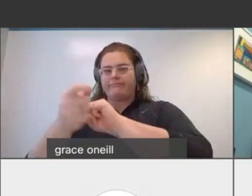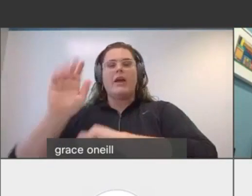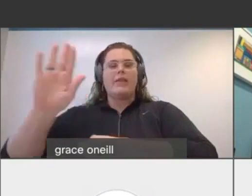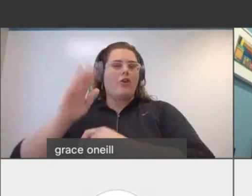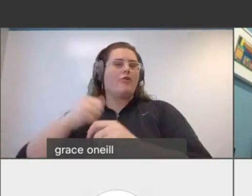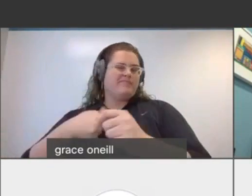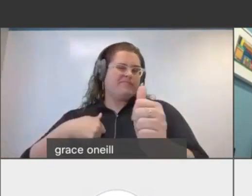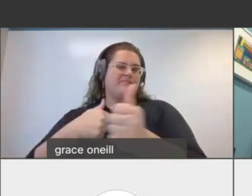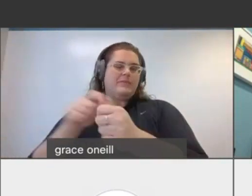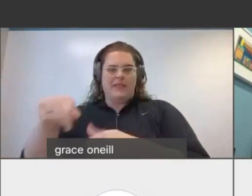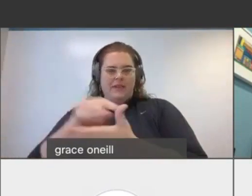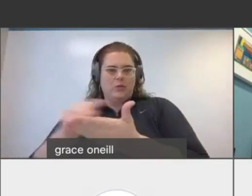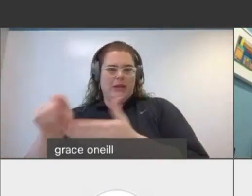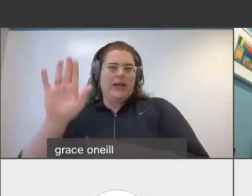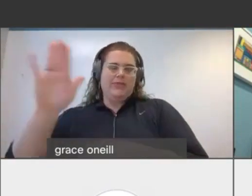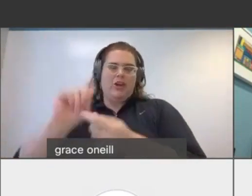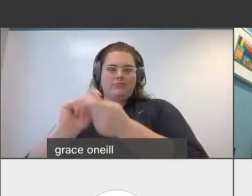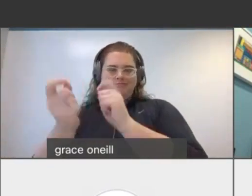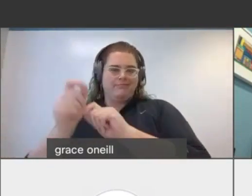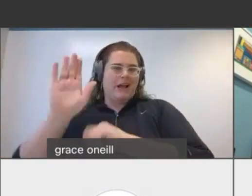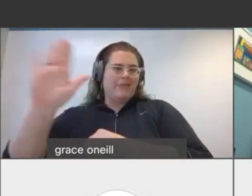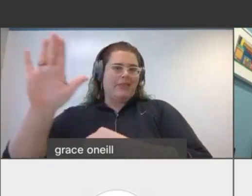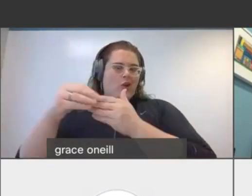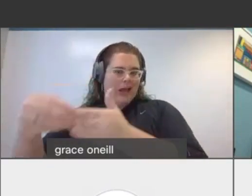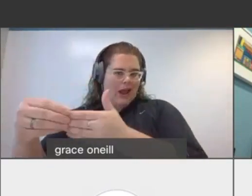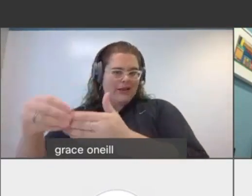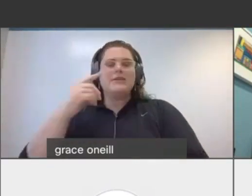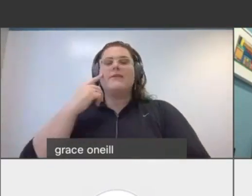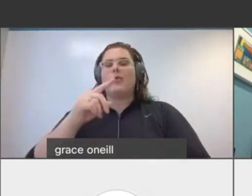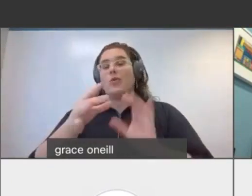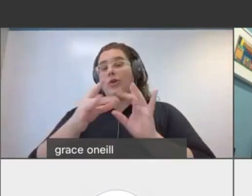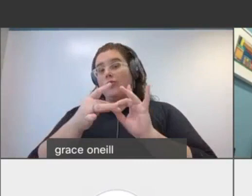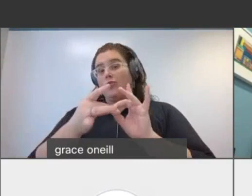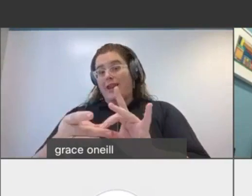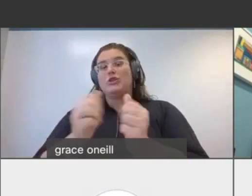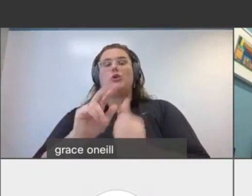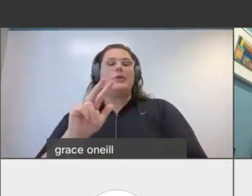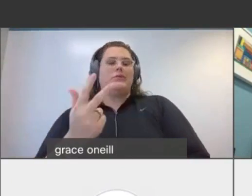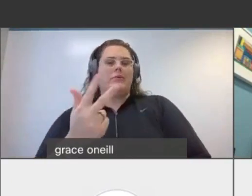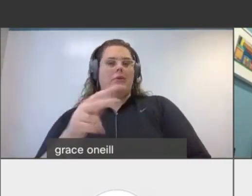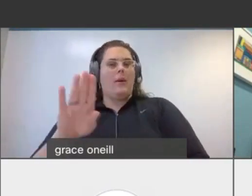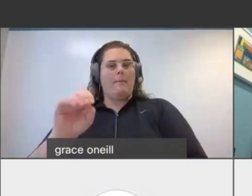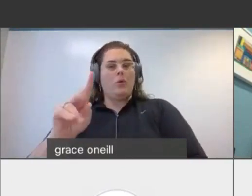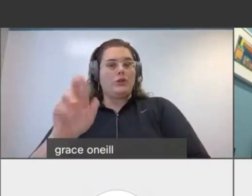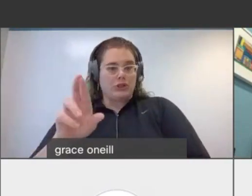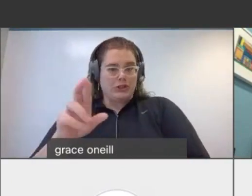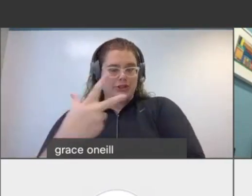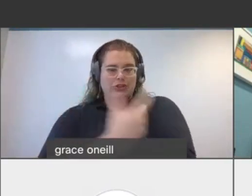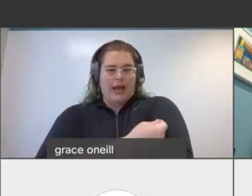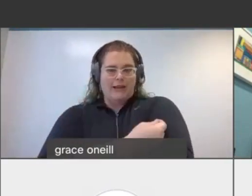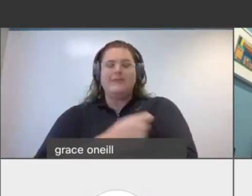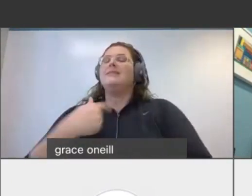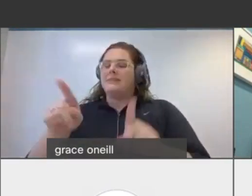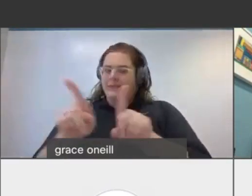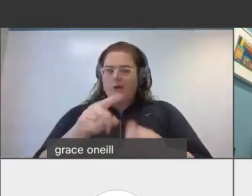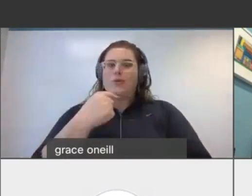for COVID-19. As we've told people before, you should really, you really do have to